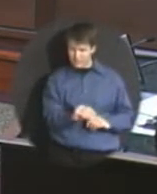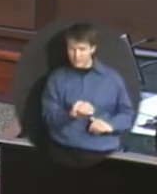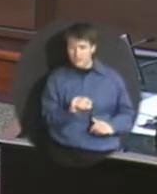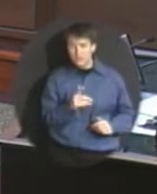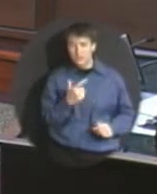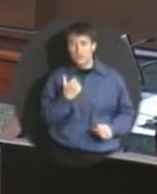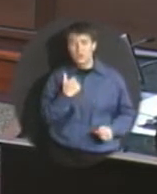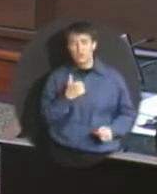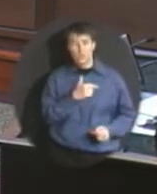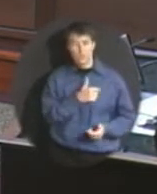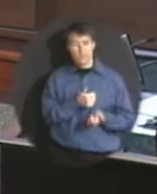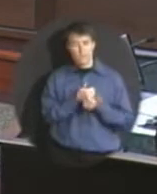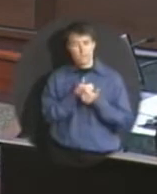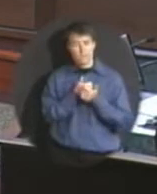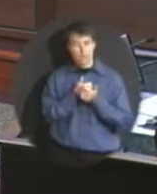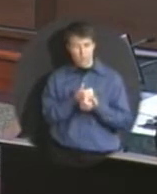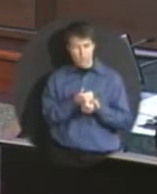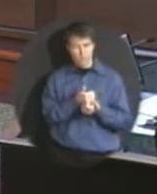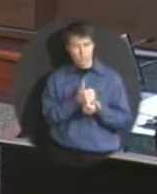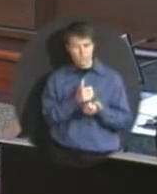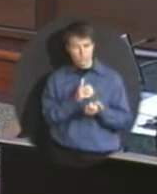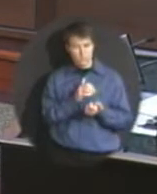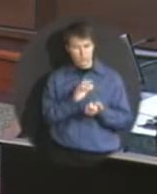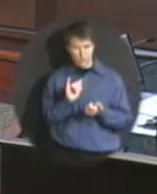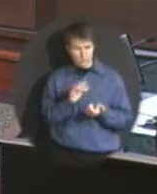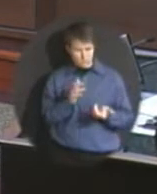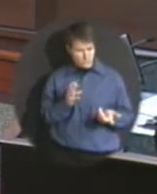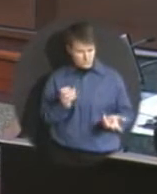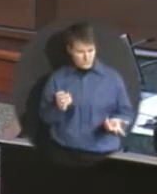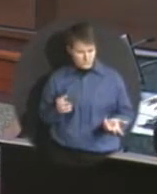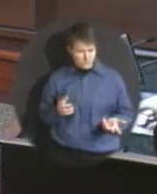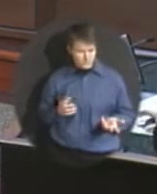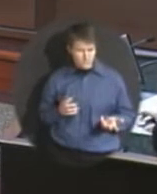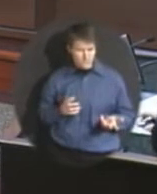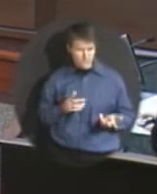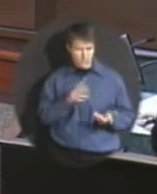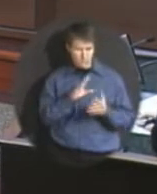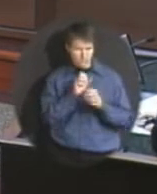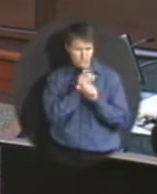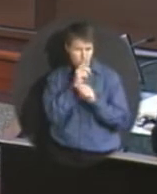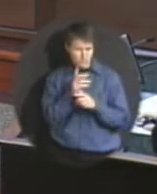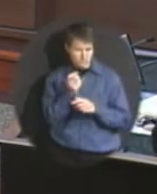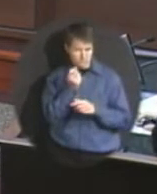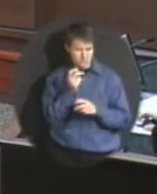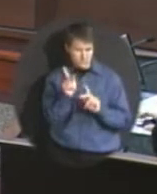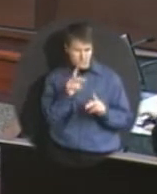we followed that also somewhat. So make a correlation there.